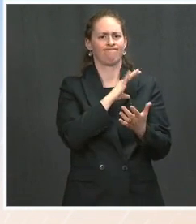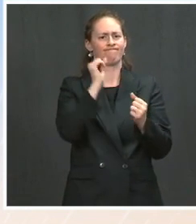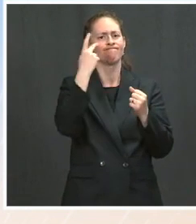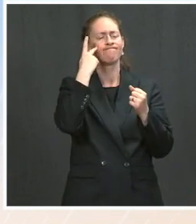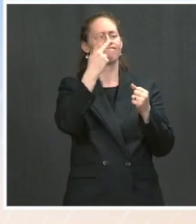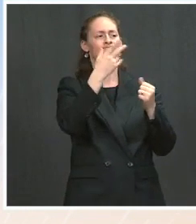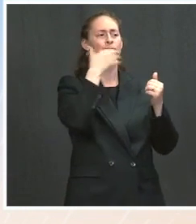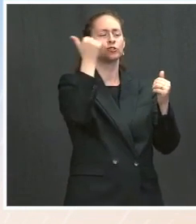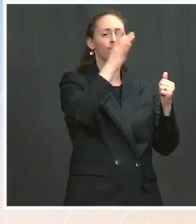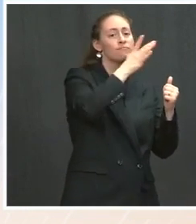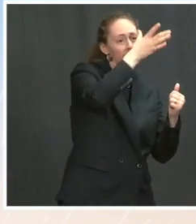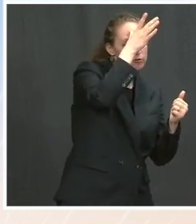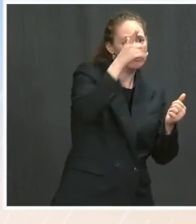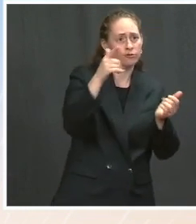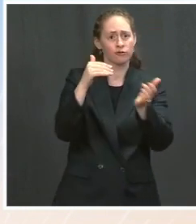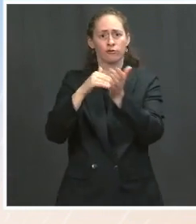i think we'll have more to say about that in the coming days